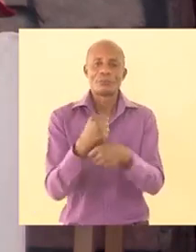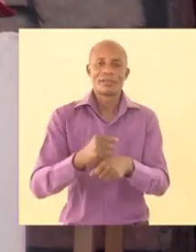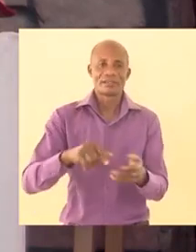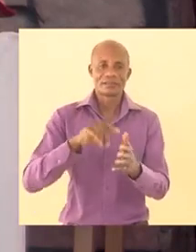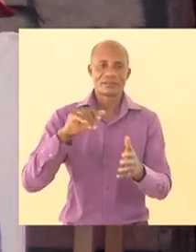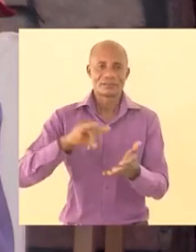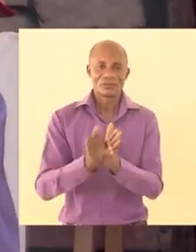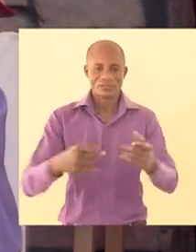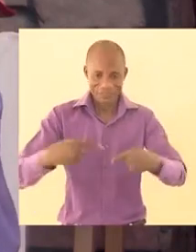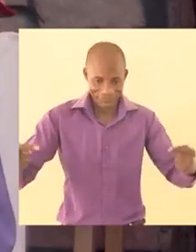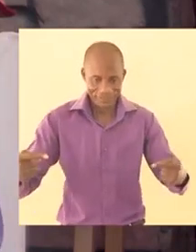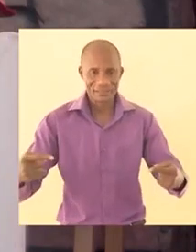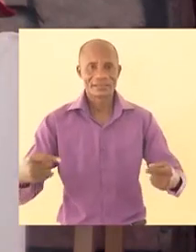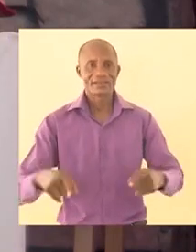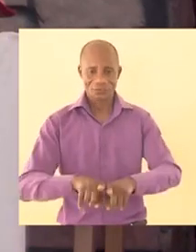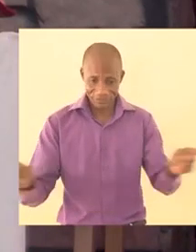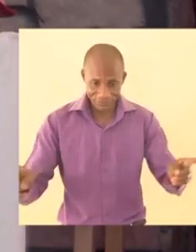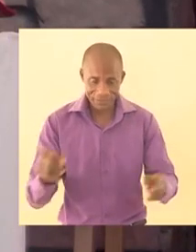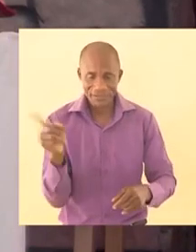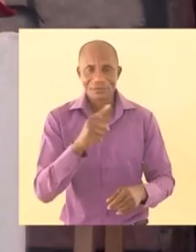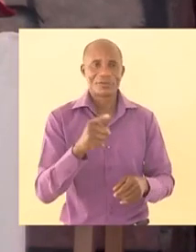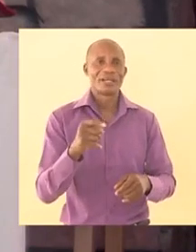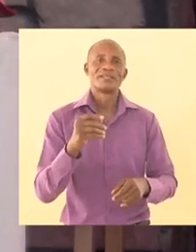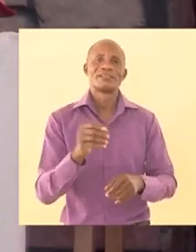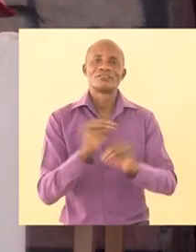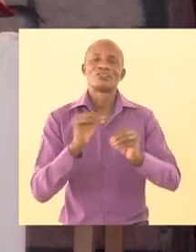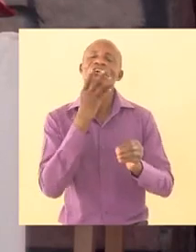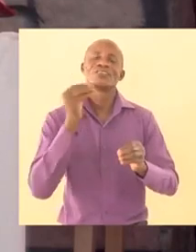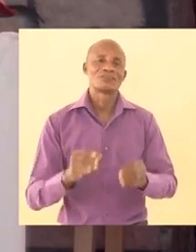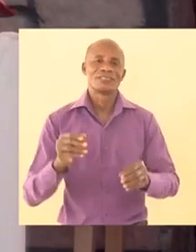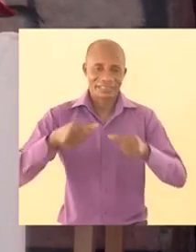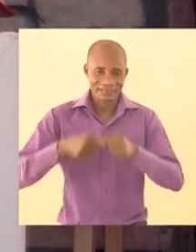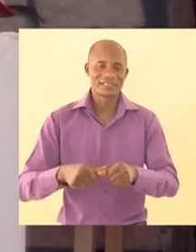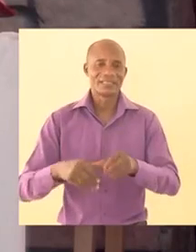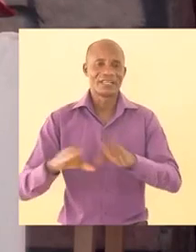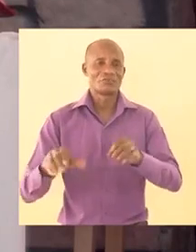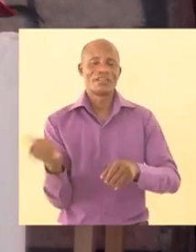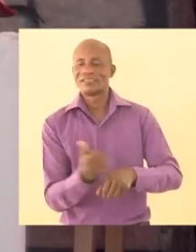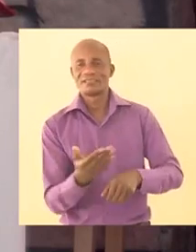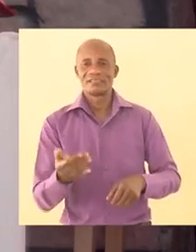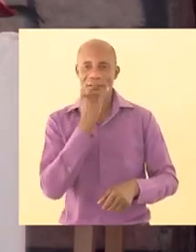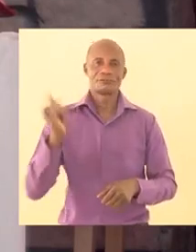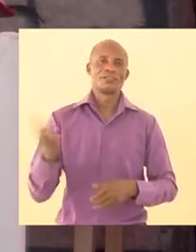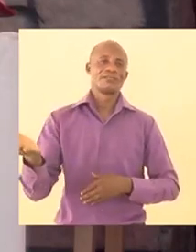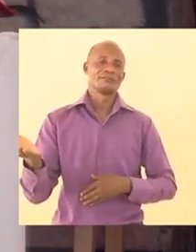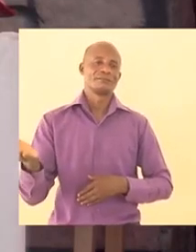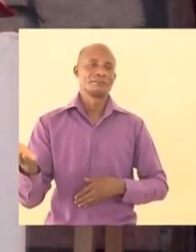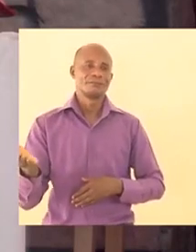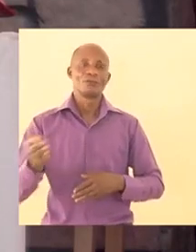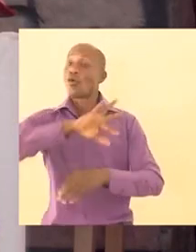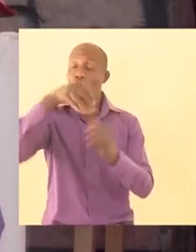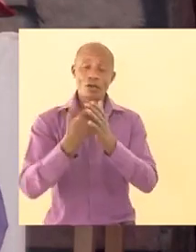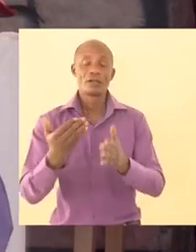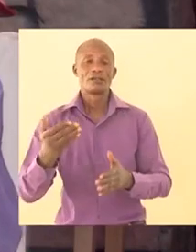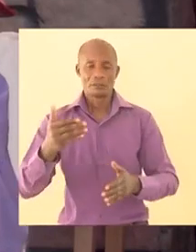where the Gentile can stay is profane, is secular, that you can do any nonsense there? No. All my people are